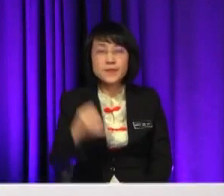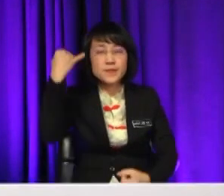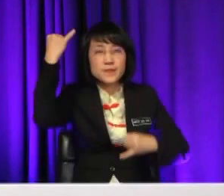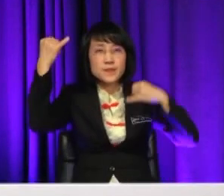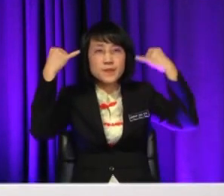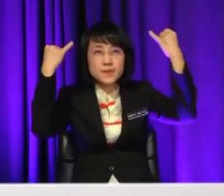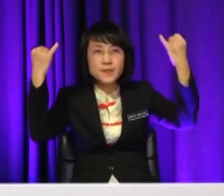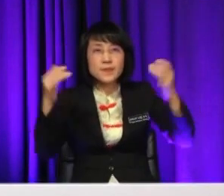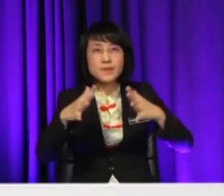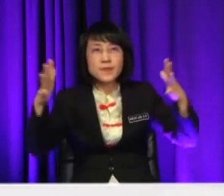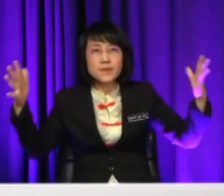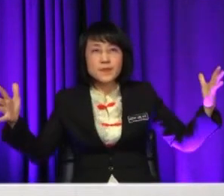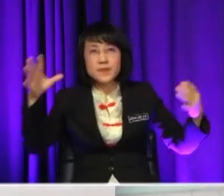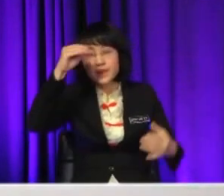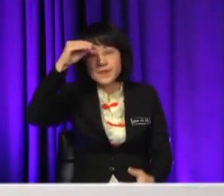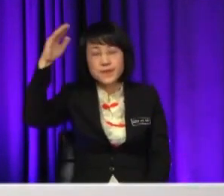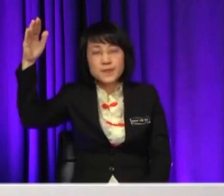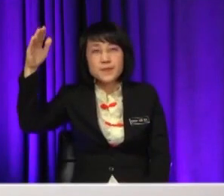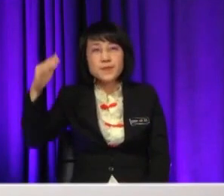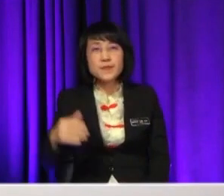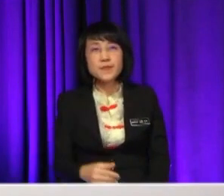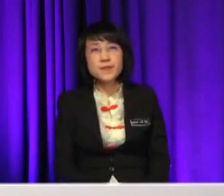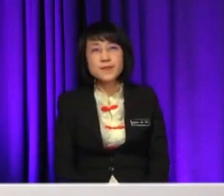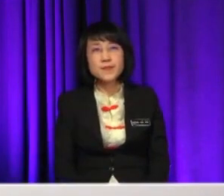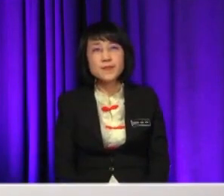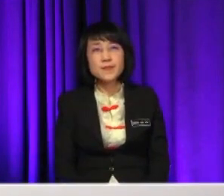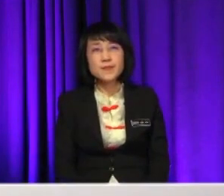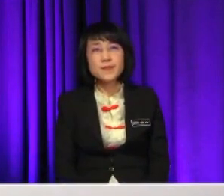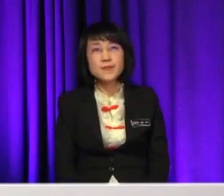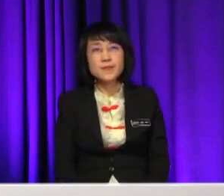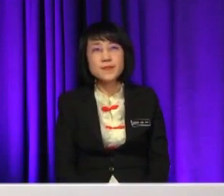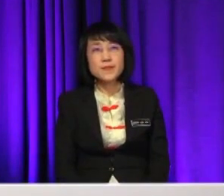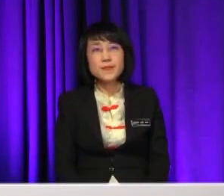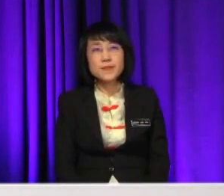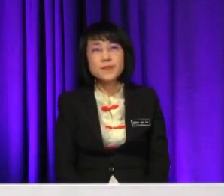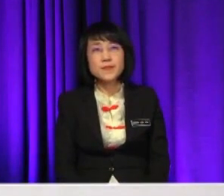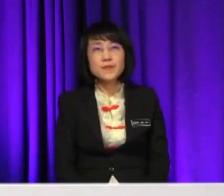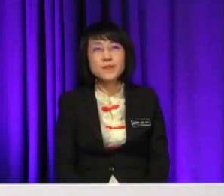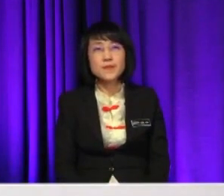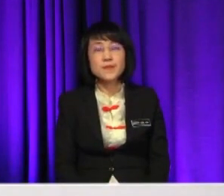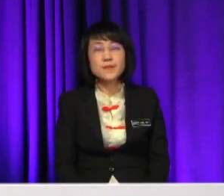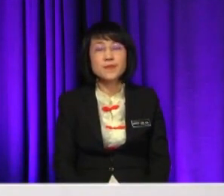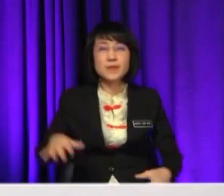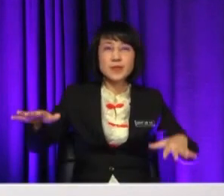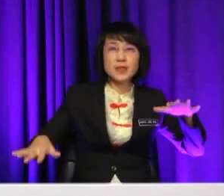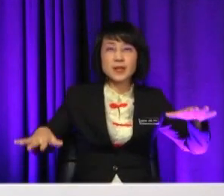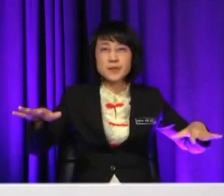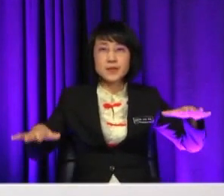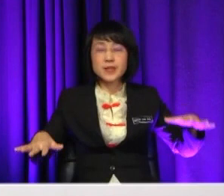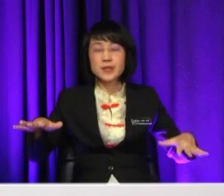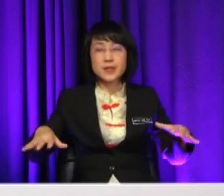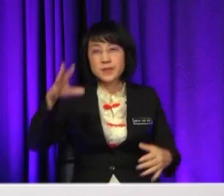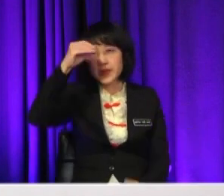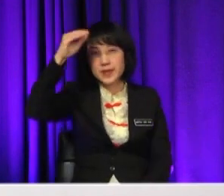a big man comes to mind, one that's definitely disoriented in his direction. Very